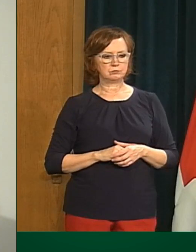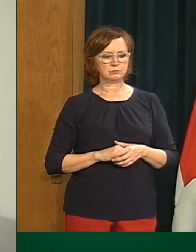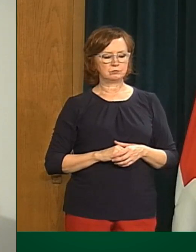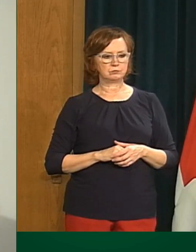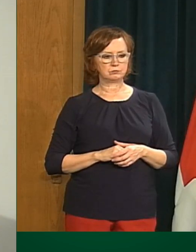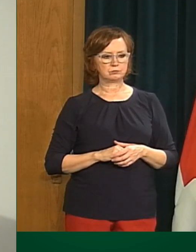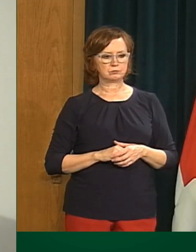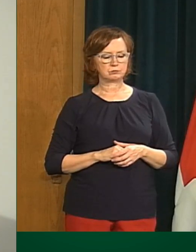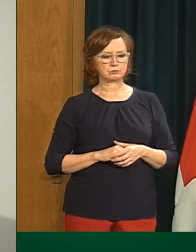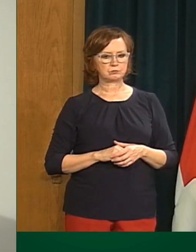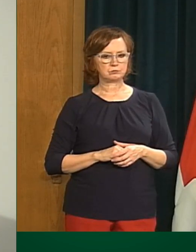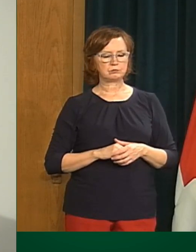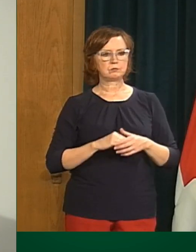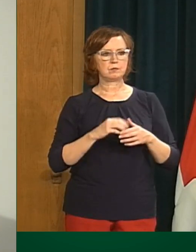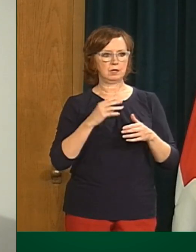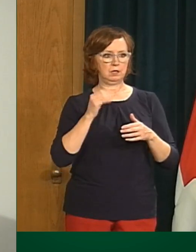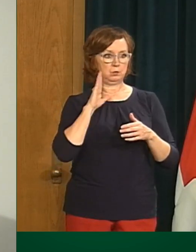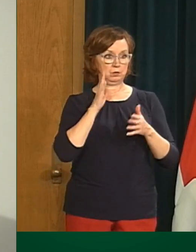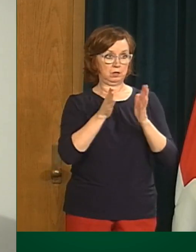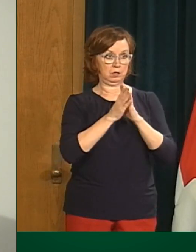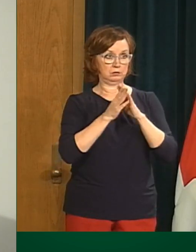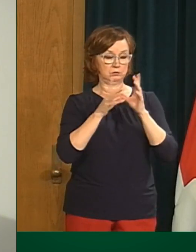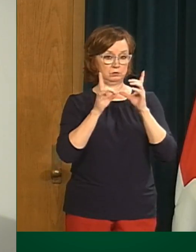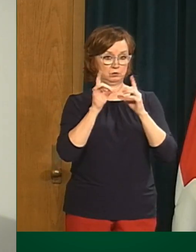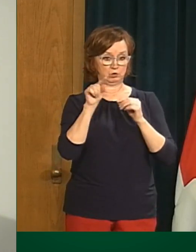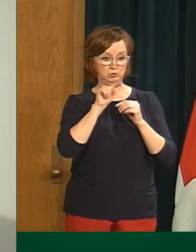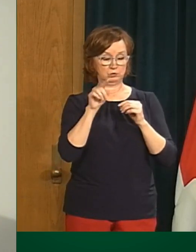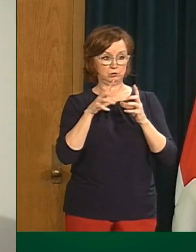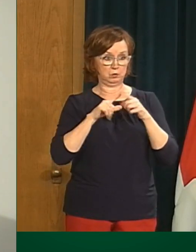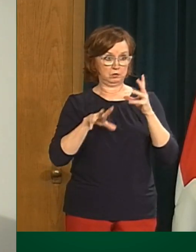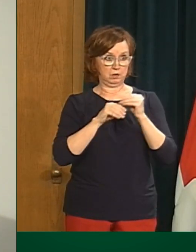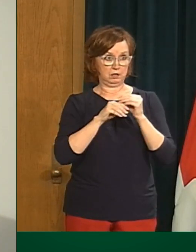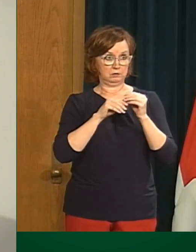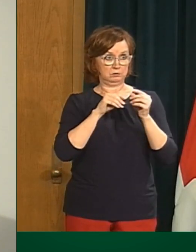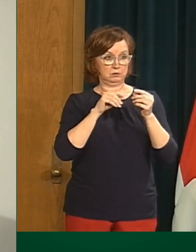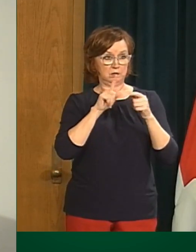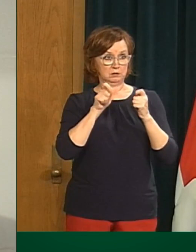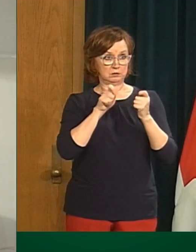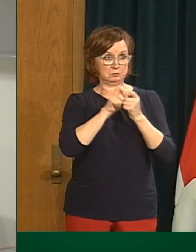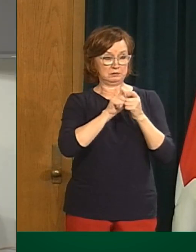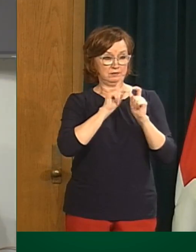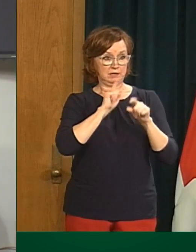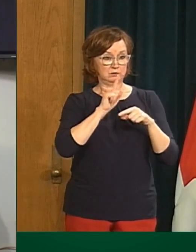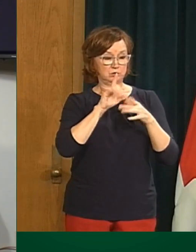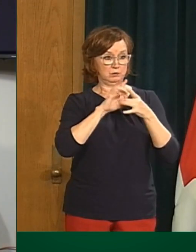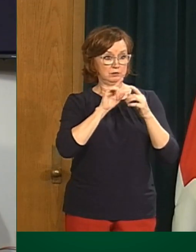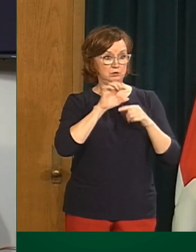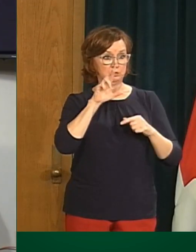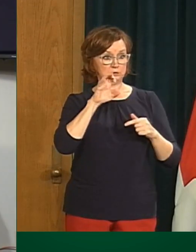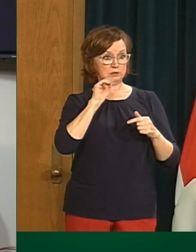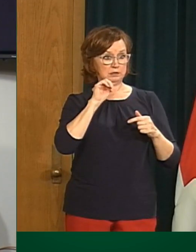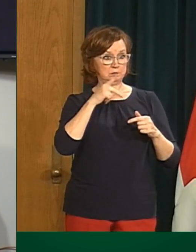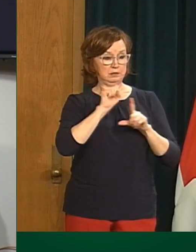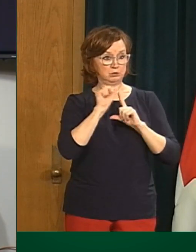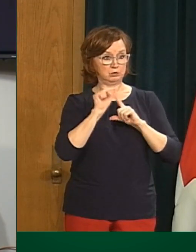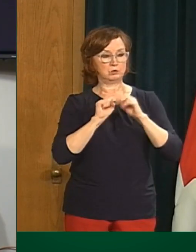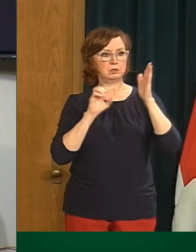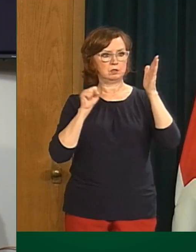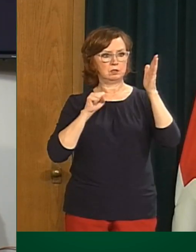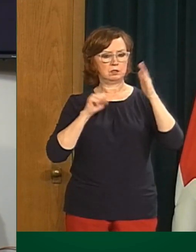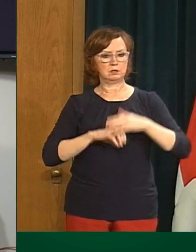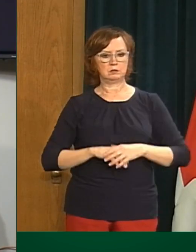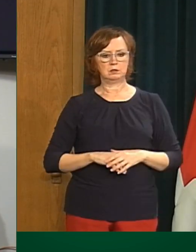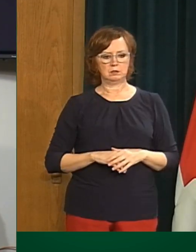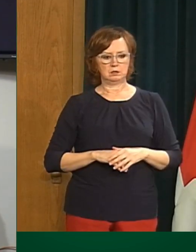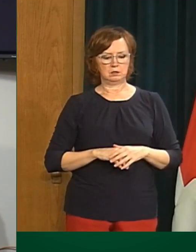just ask Dr. Zayed if she has any specific information on this. So thank you. For the long-term